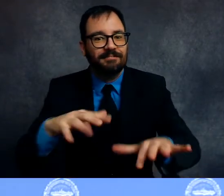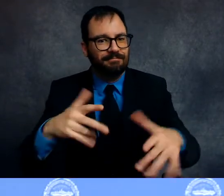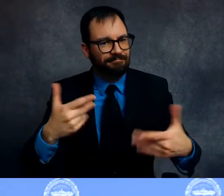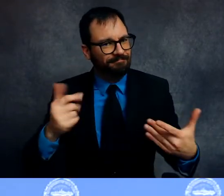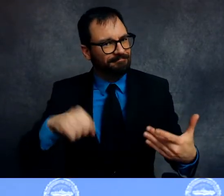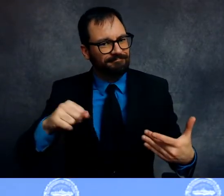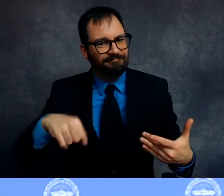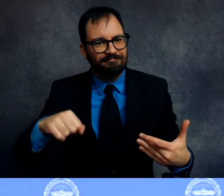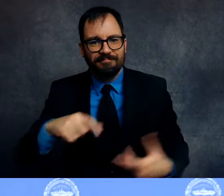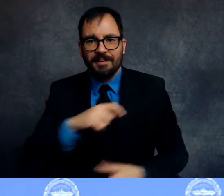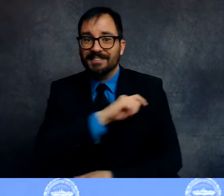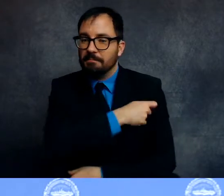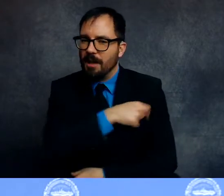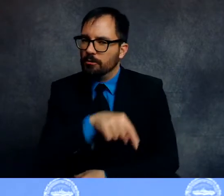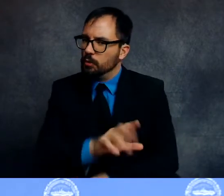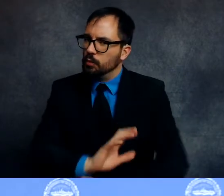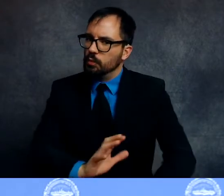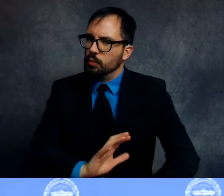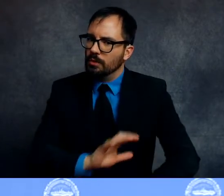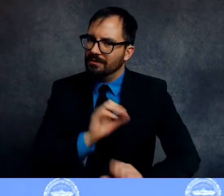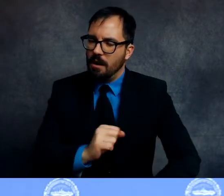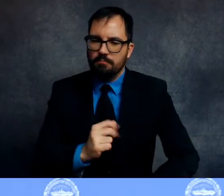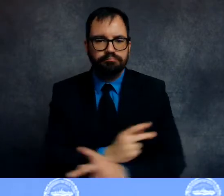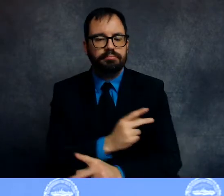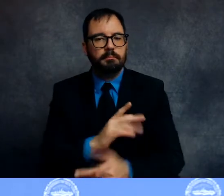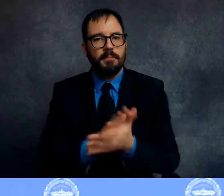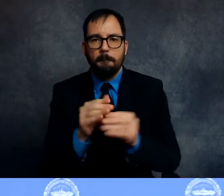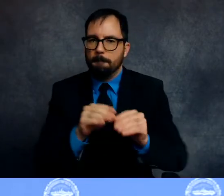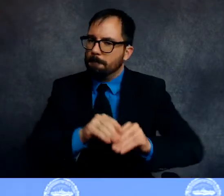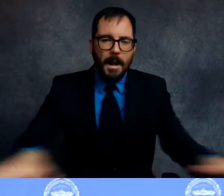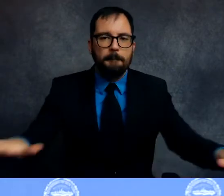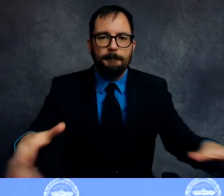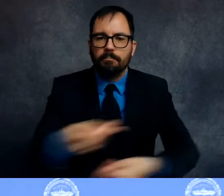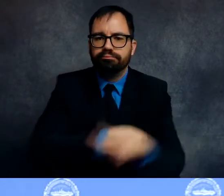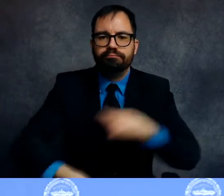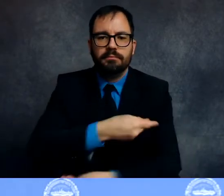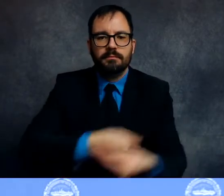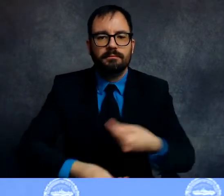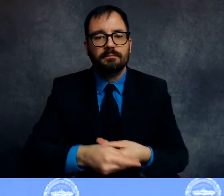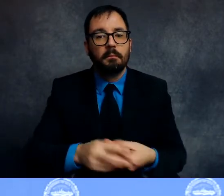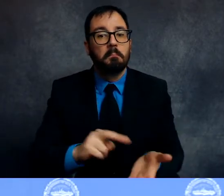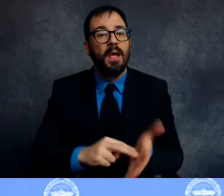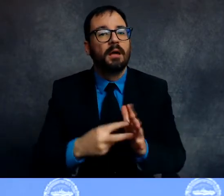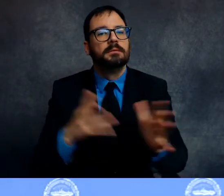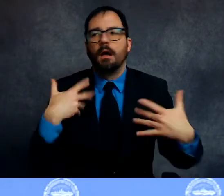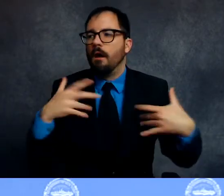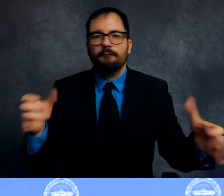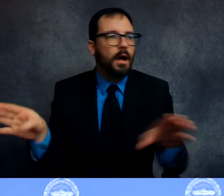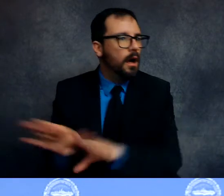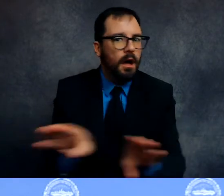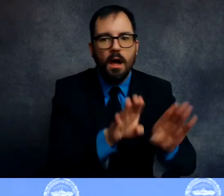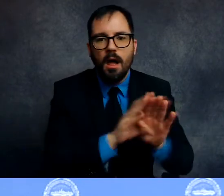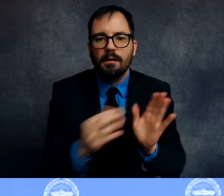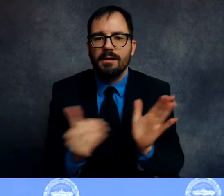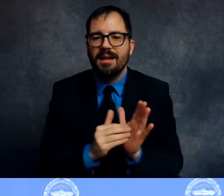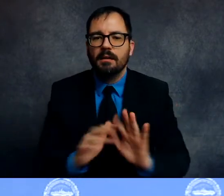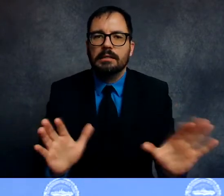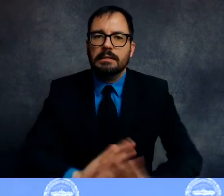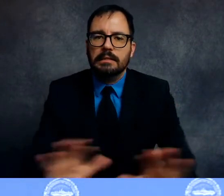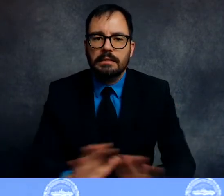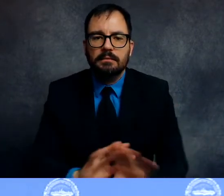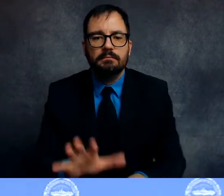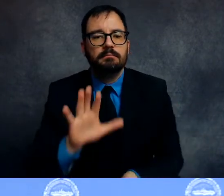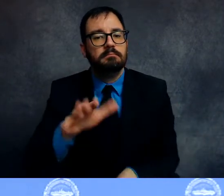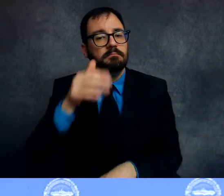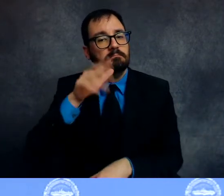we're trying to do that. But events like St. Patrick's Day and weekends like St. Patrick's Day can throw us back. They can become super spreader events and we could be in